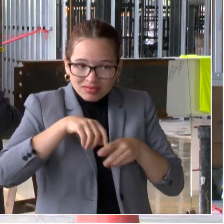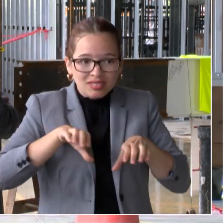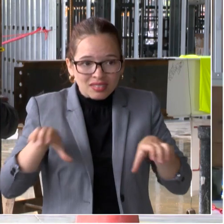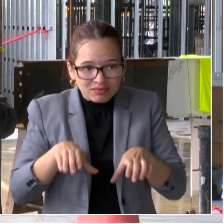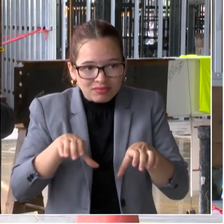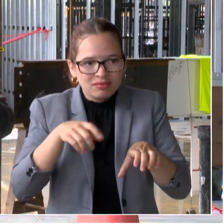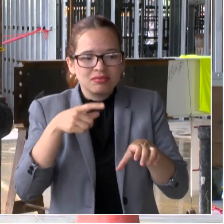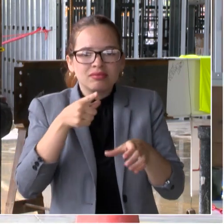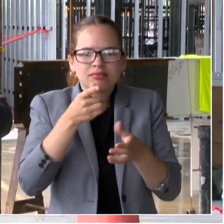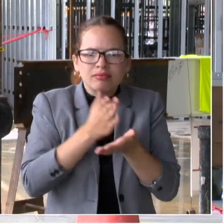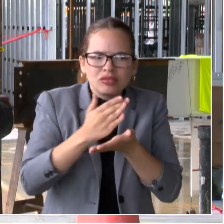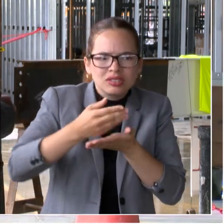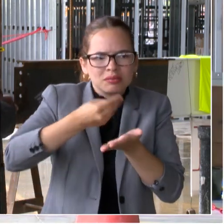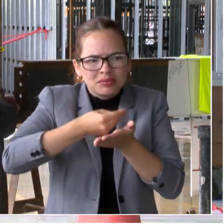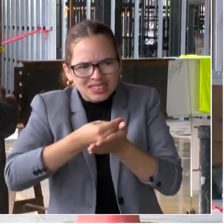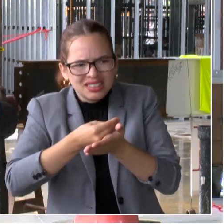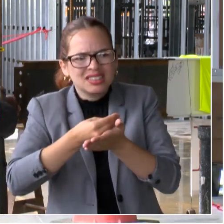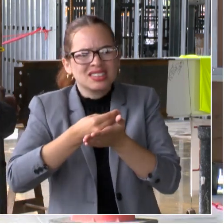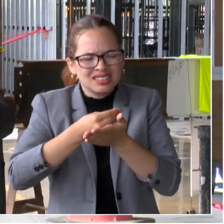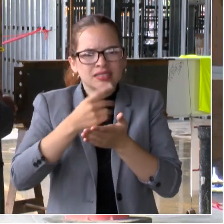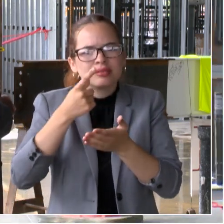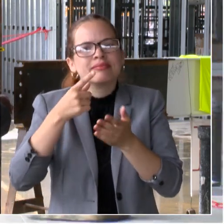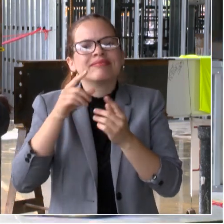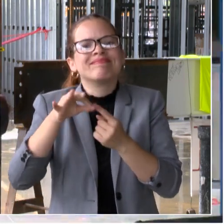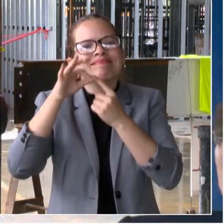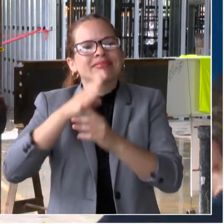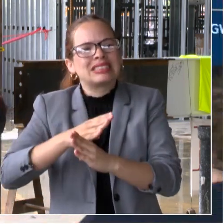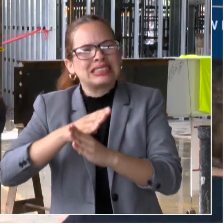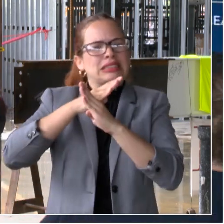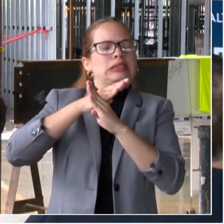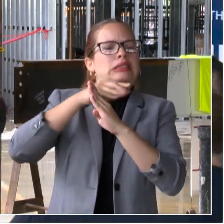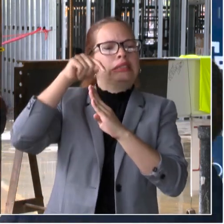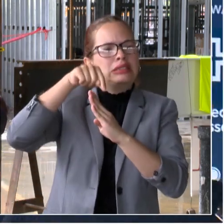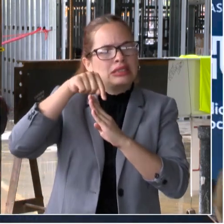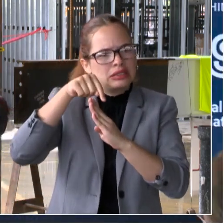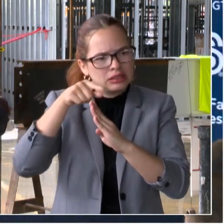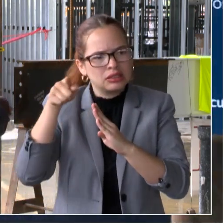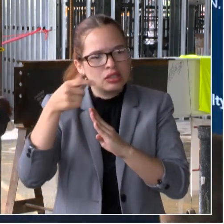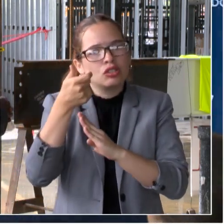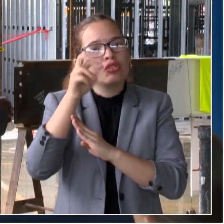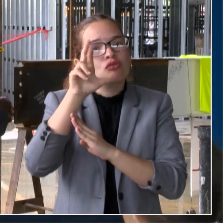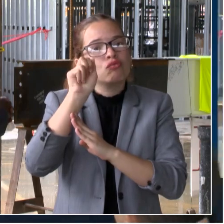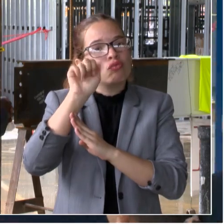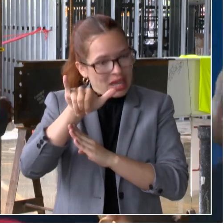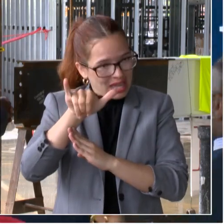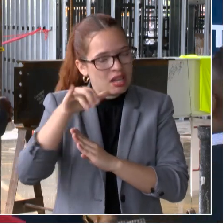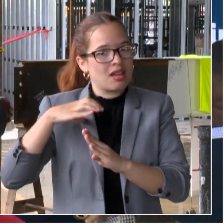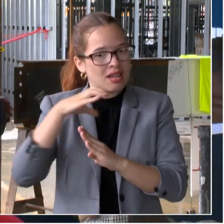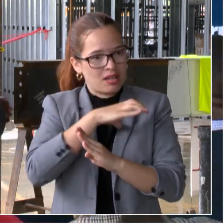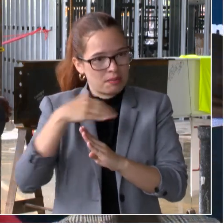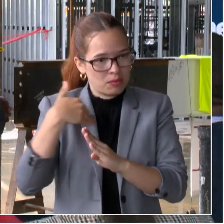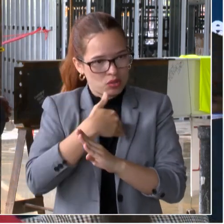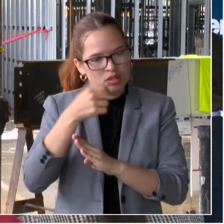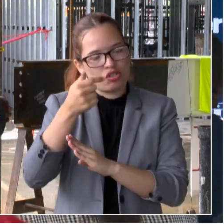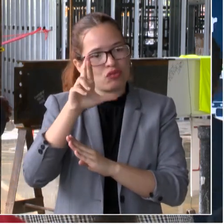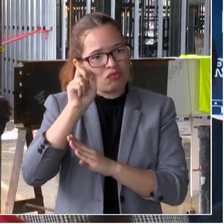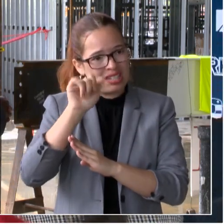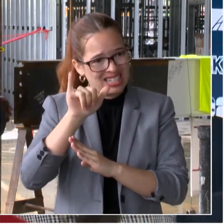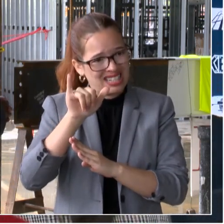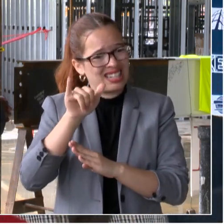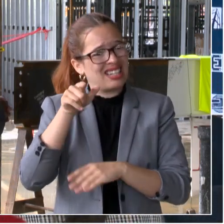are today. And with that, we want to hear from members of the council who have been integral in protecting